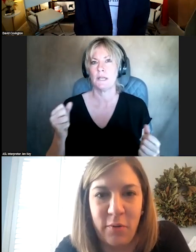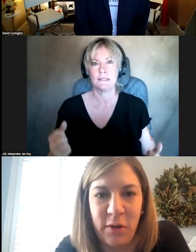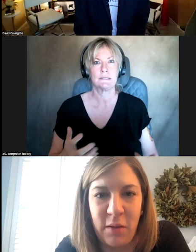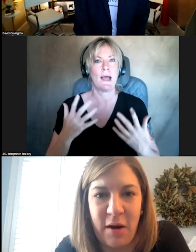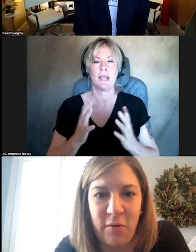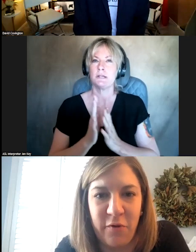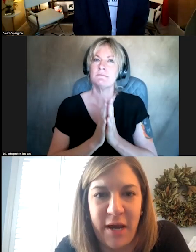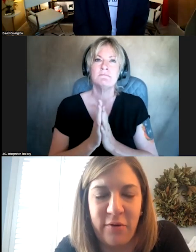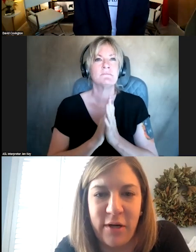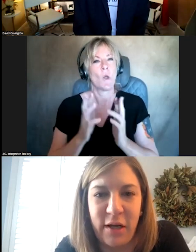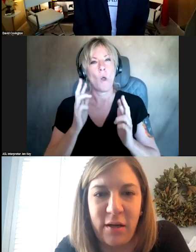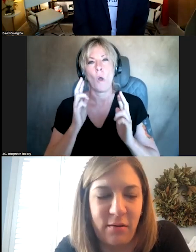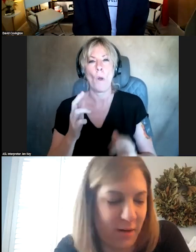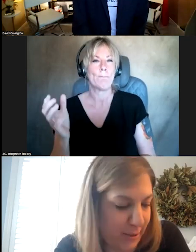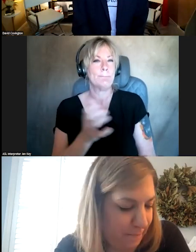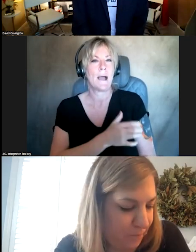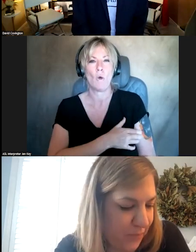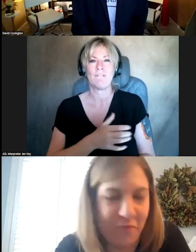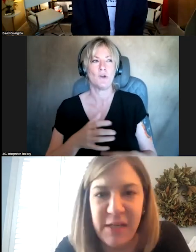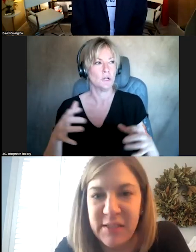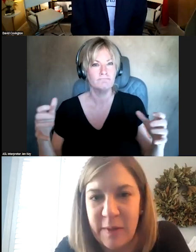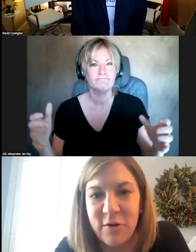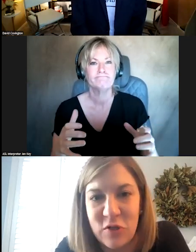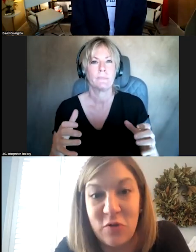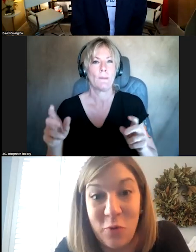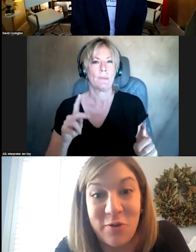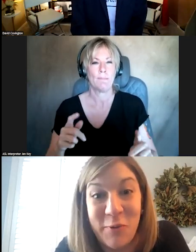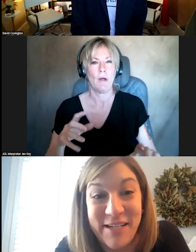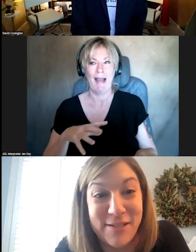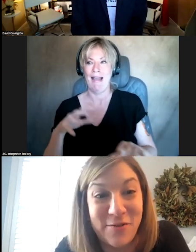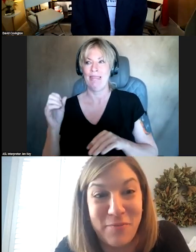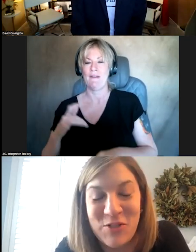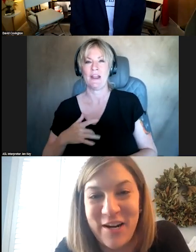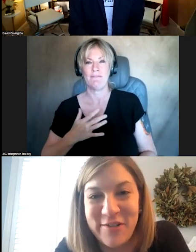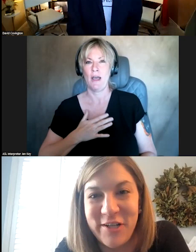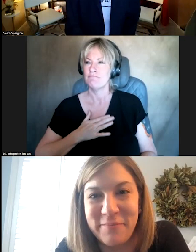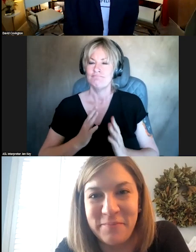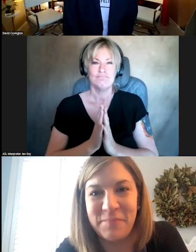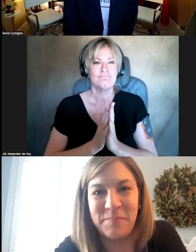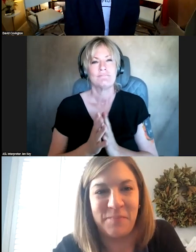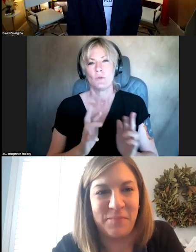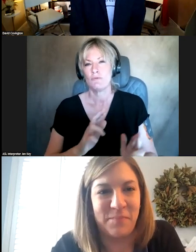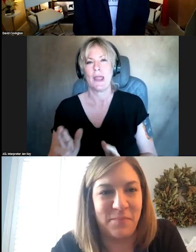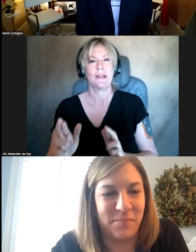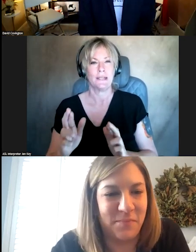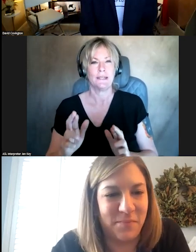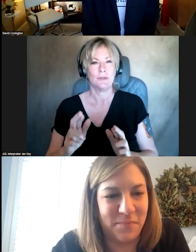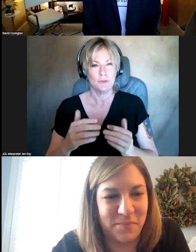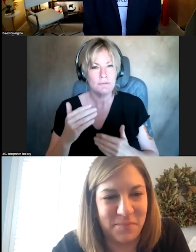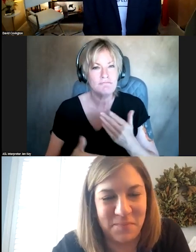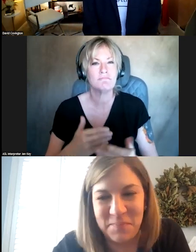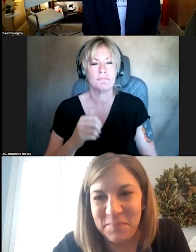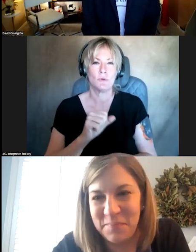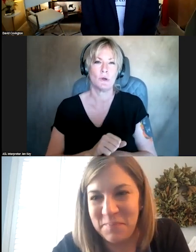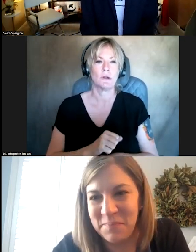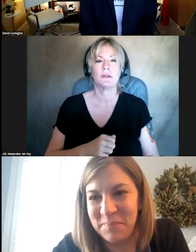hope, really powerful gathering, and left me inspired to do the work that we need to do from this strategy. Terrific. Thank you, Hannah.